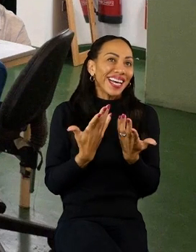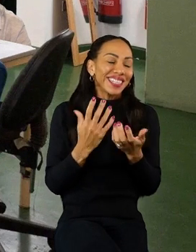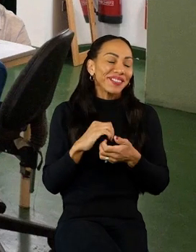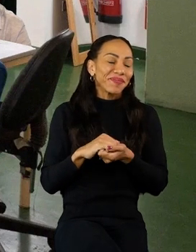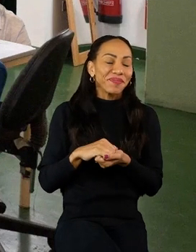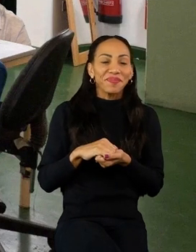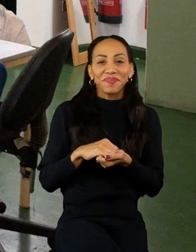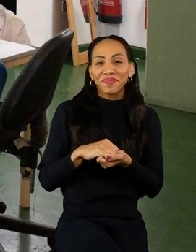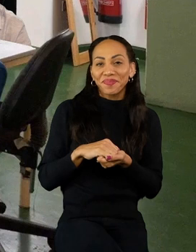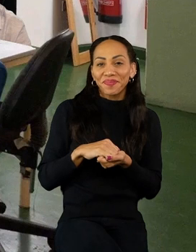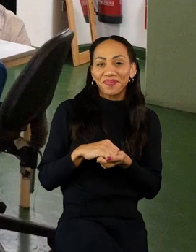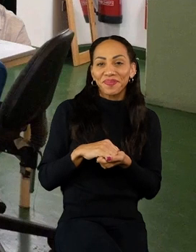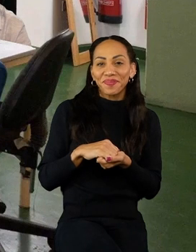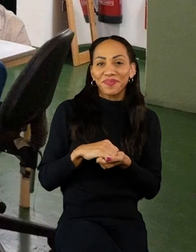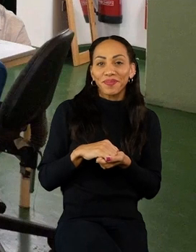in there.